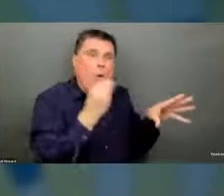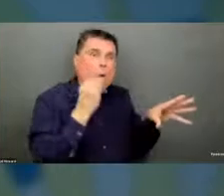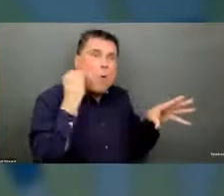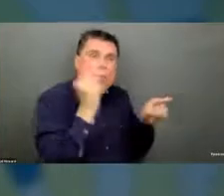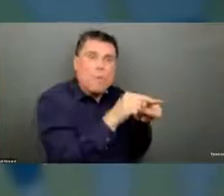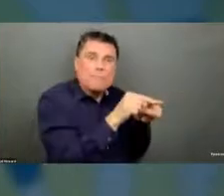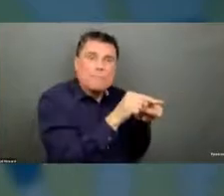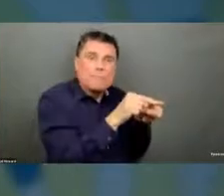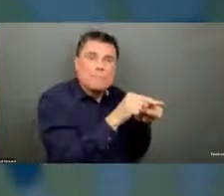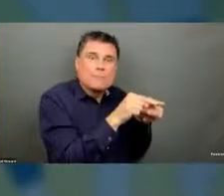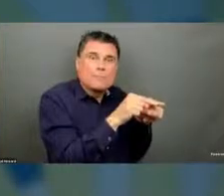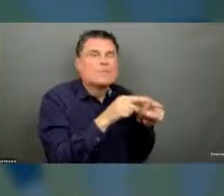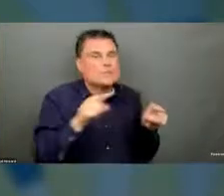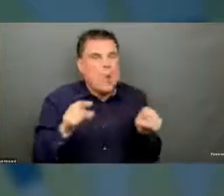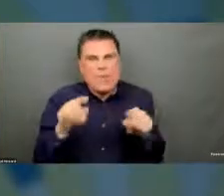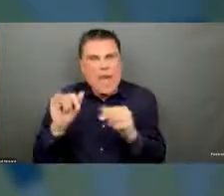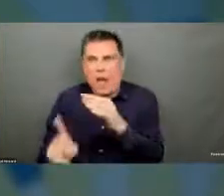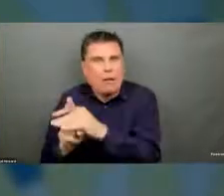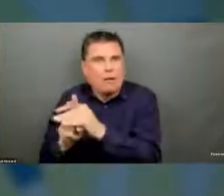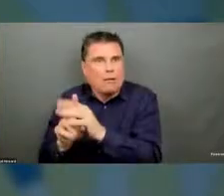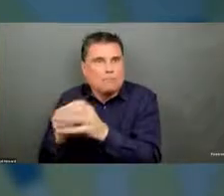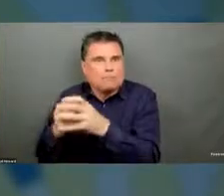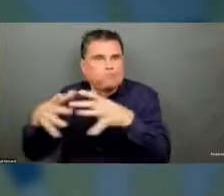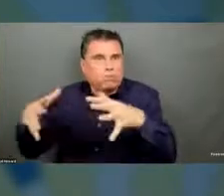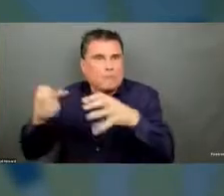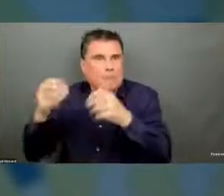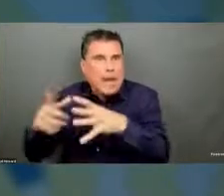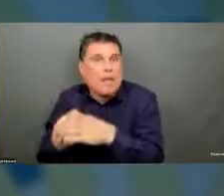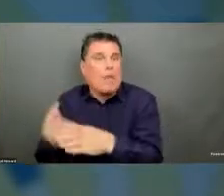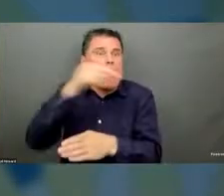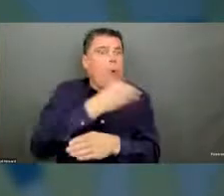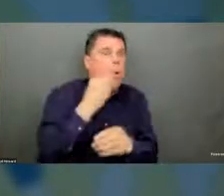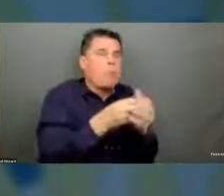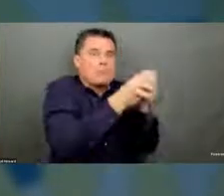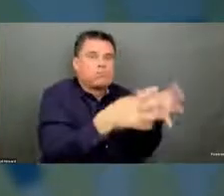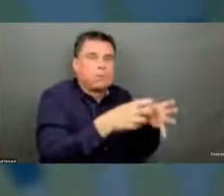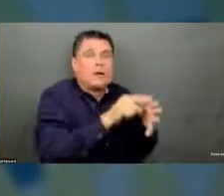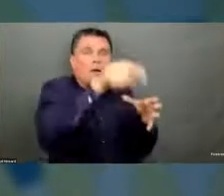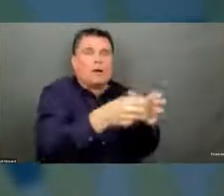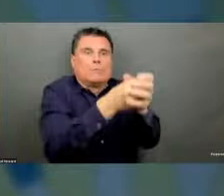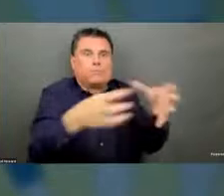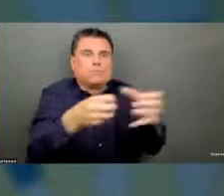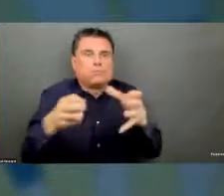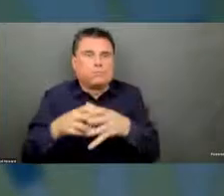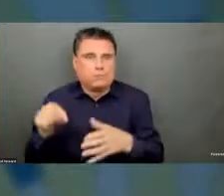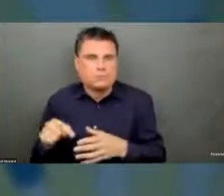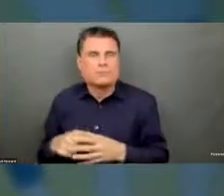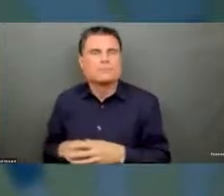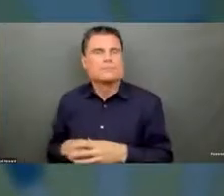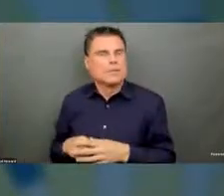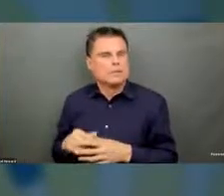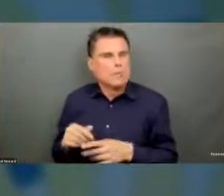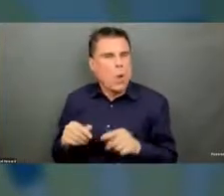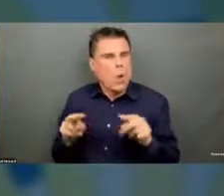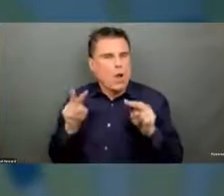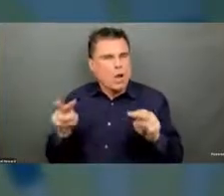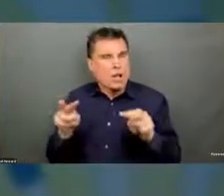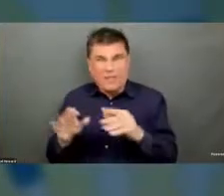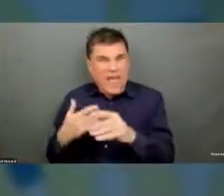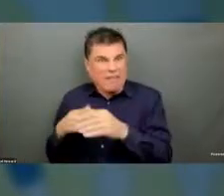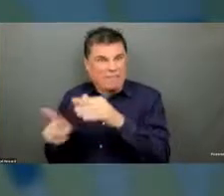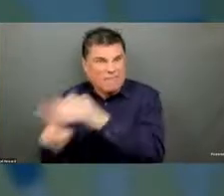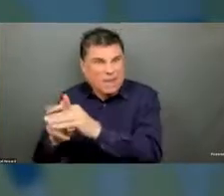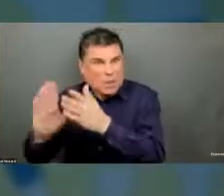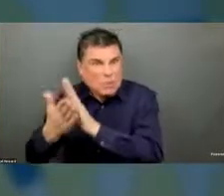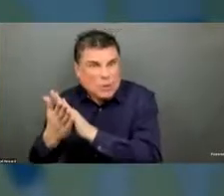spread underground before we notice sometimes that it is causing an outbreak. And part of